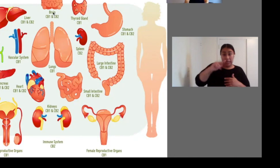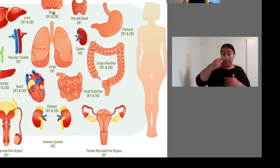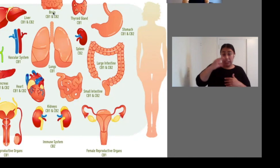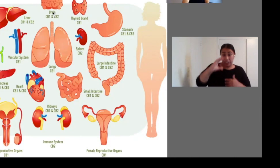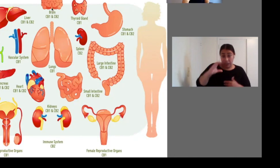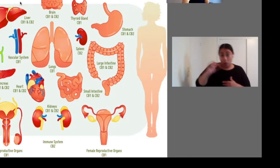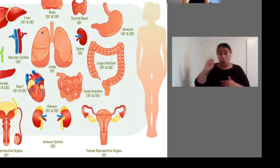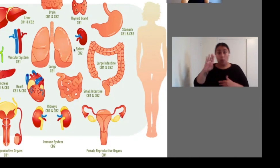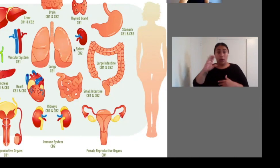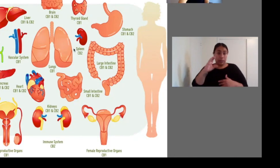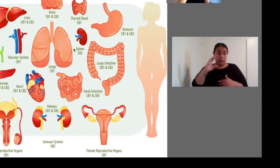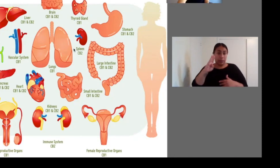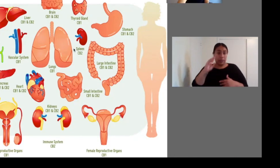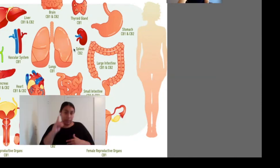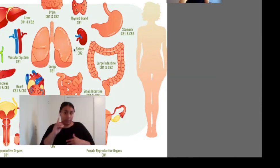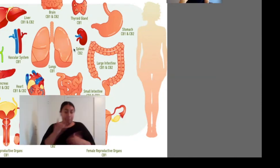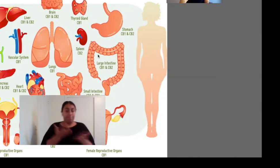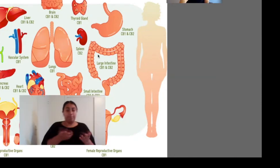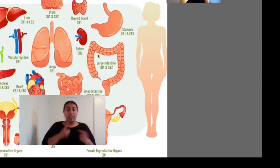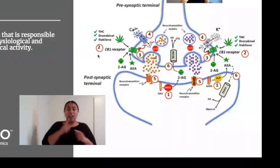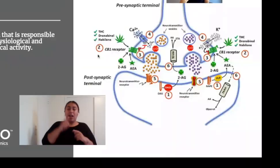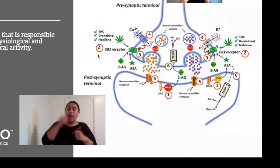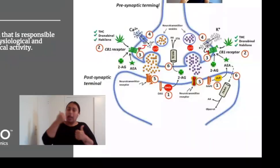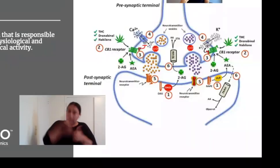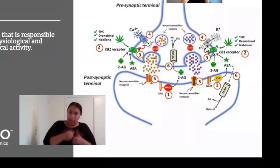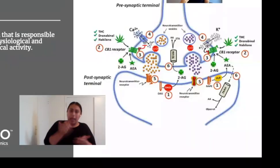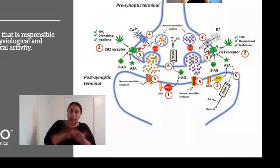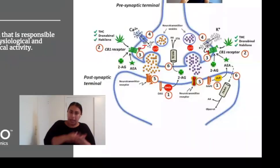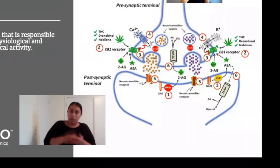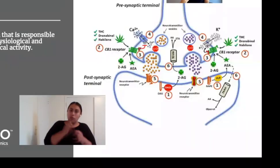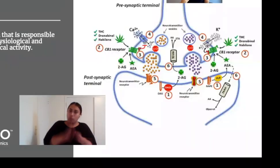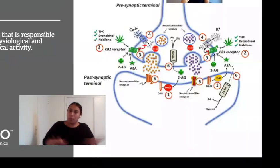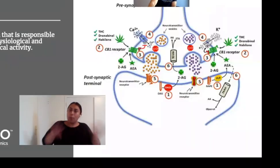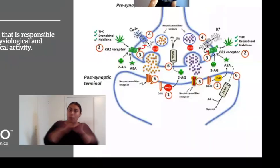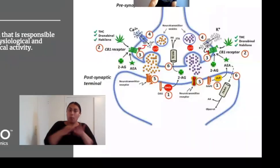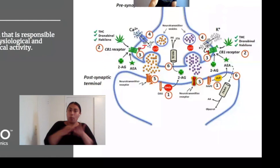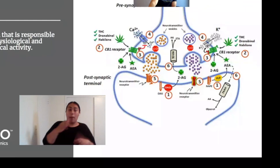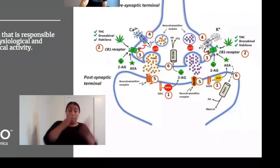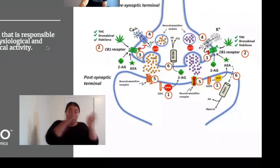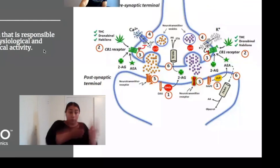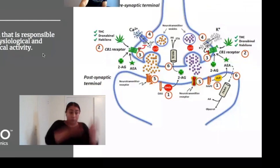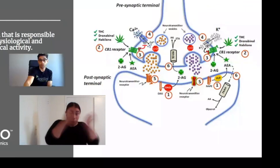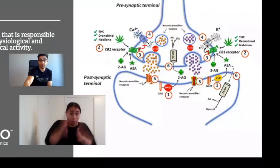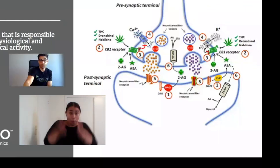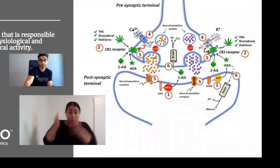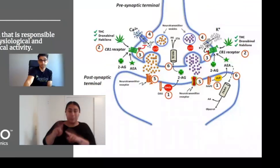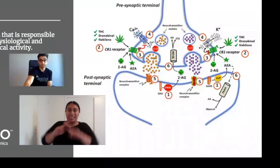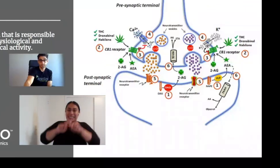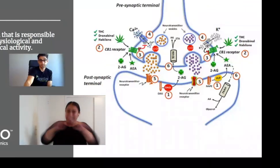guys. I've added a slide here for where the exact mechanisms of THC and CBD play a